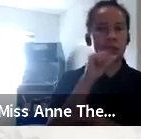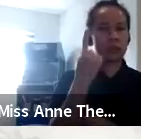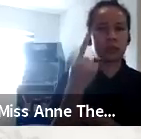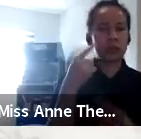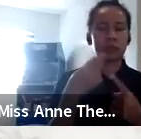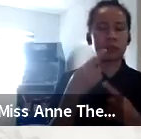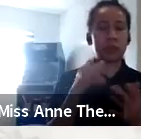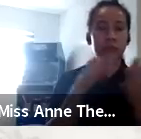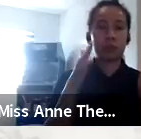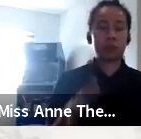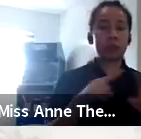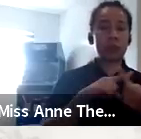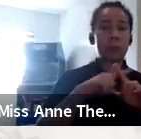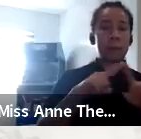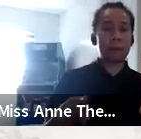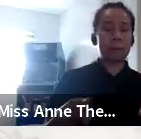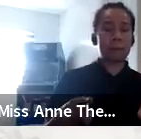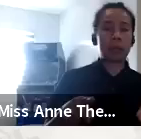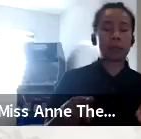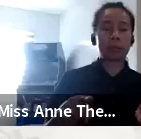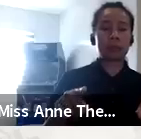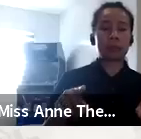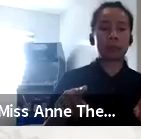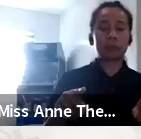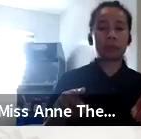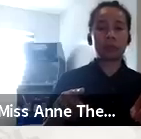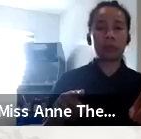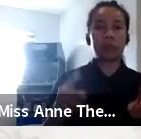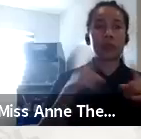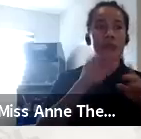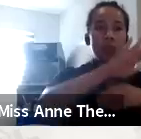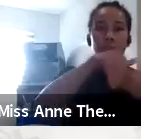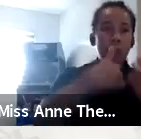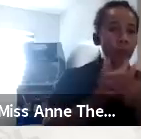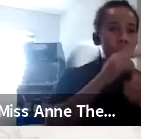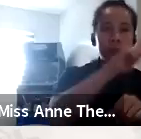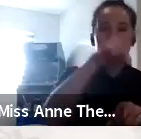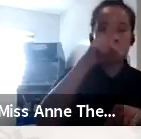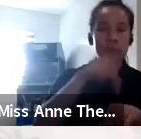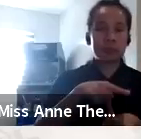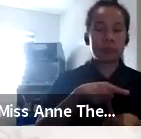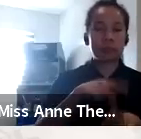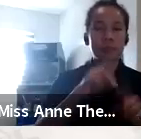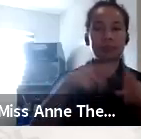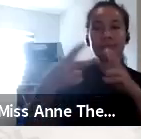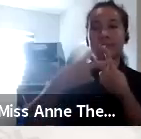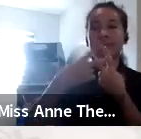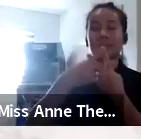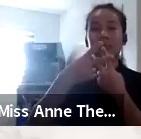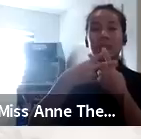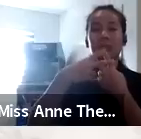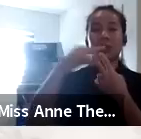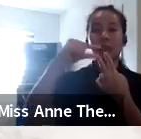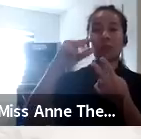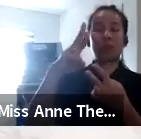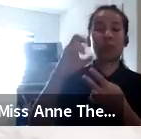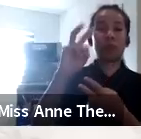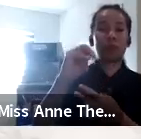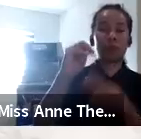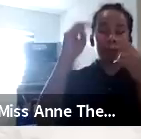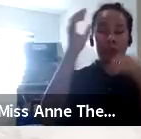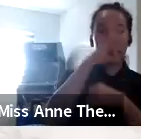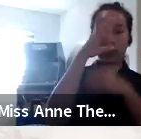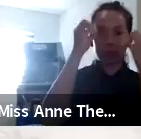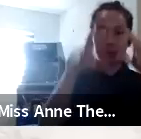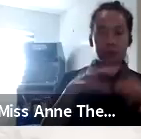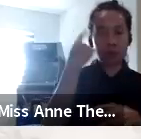their section, but rather to the Philippines. As the hashtag goes, gurong Filipino para